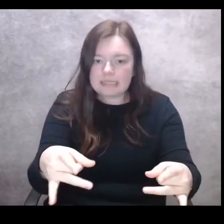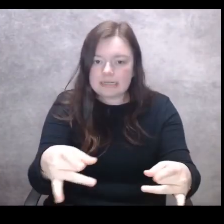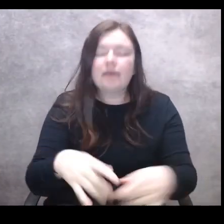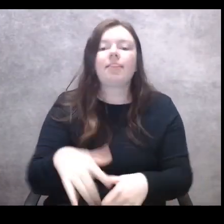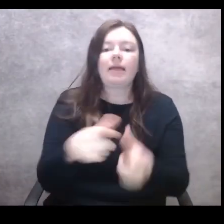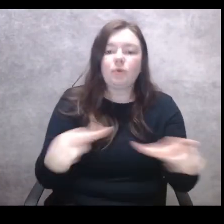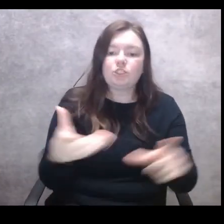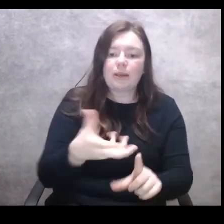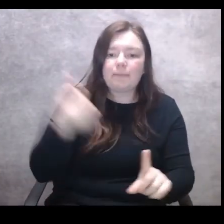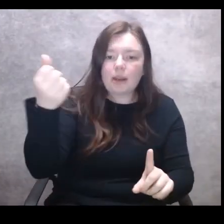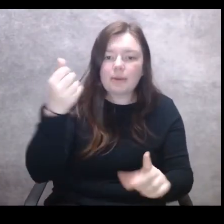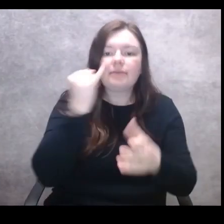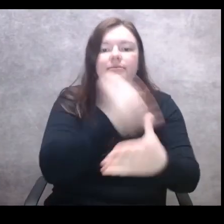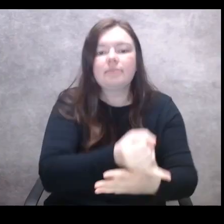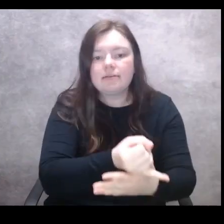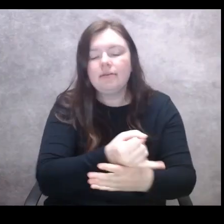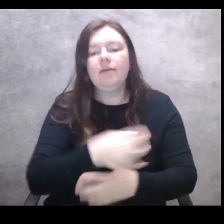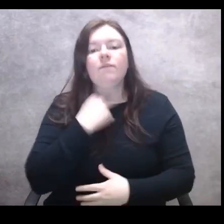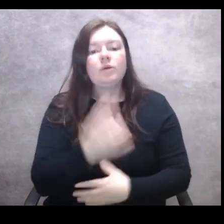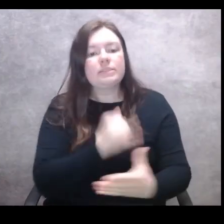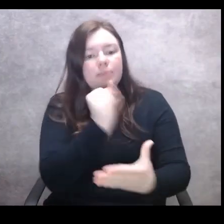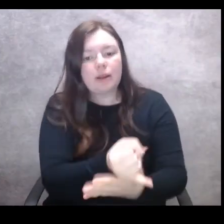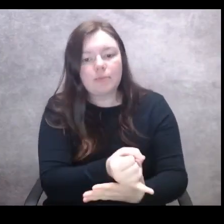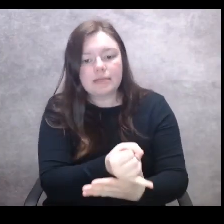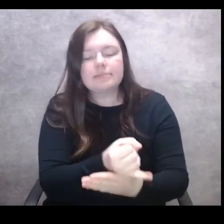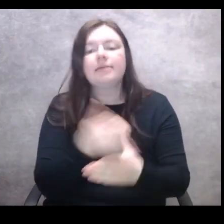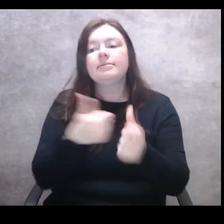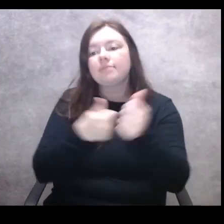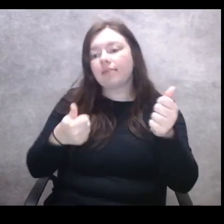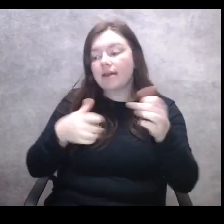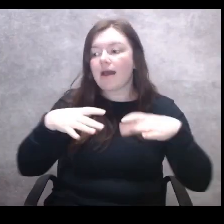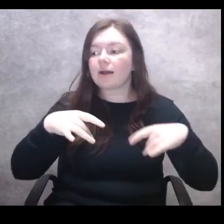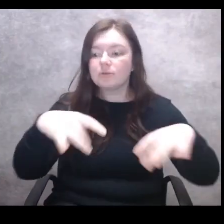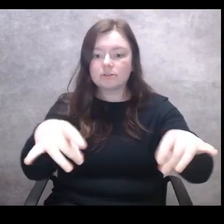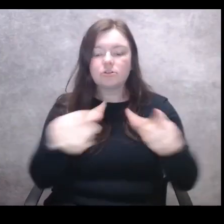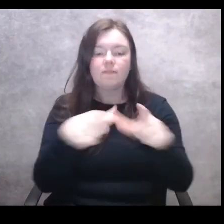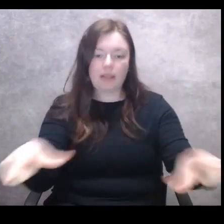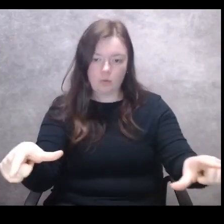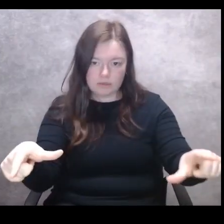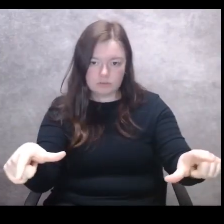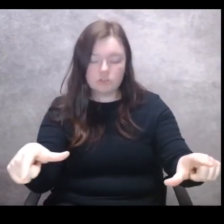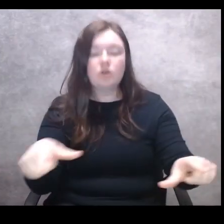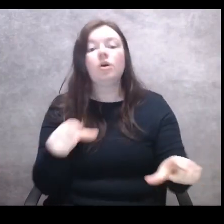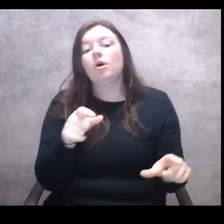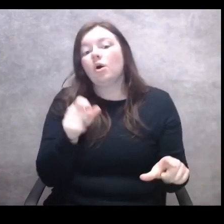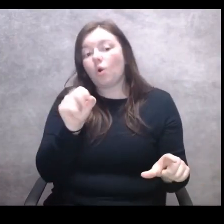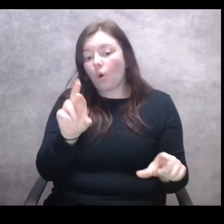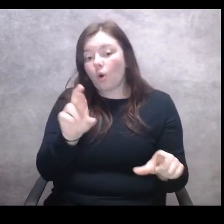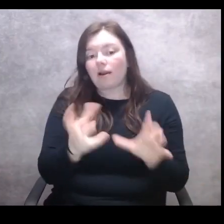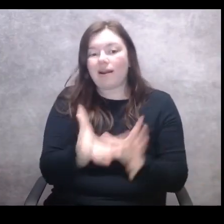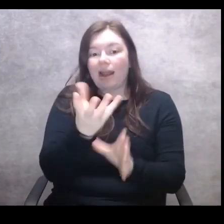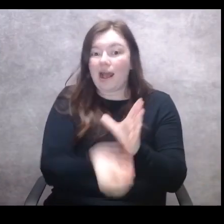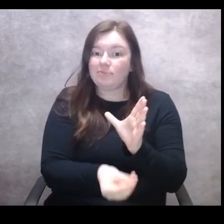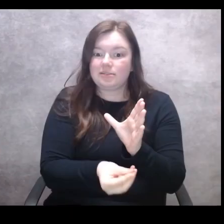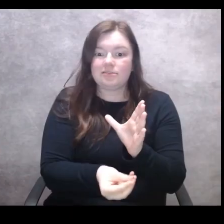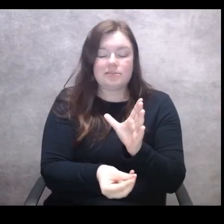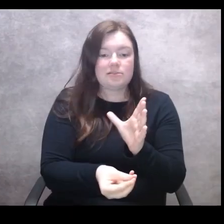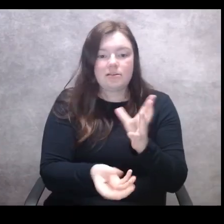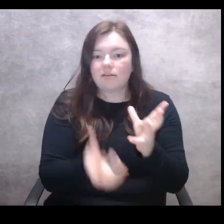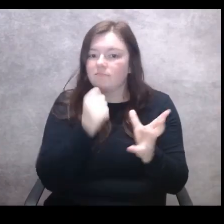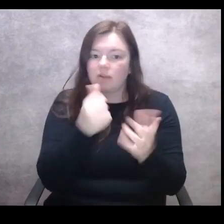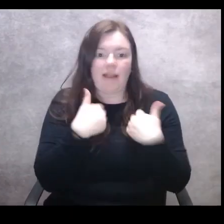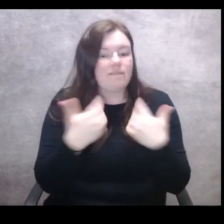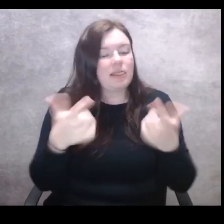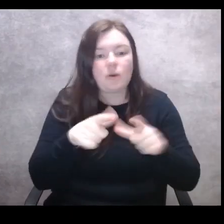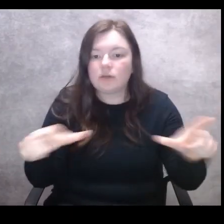articulation, language impairment, voice impairment, delayed acquisition of language, or an